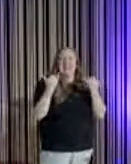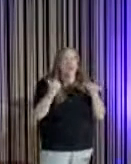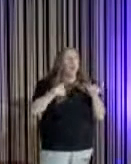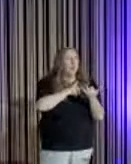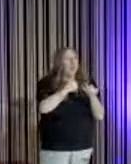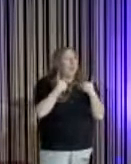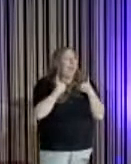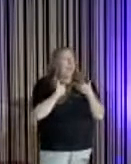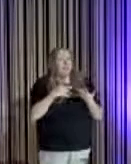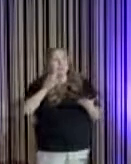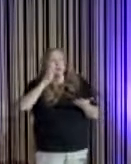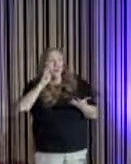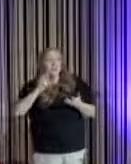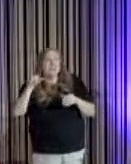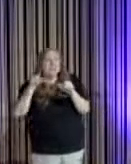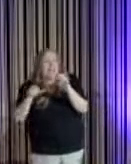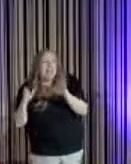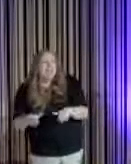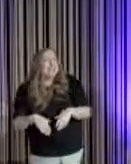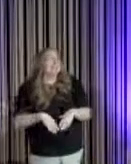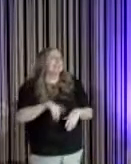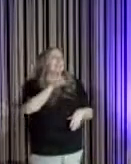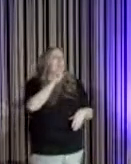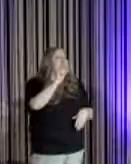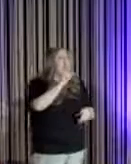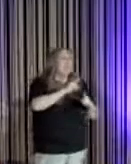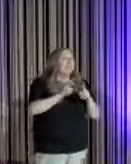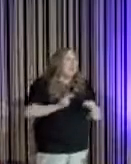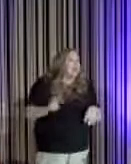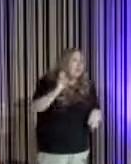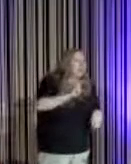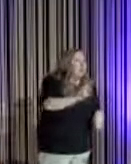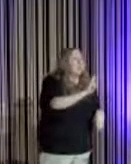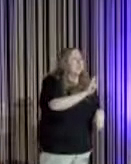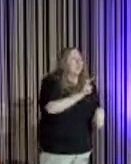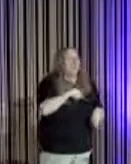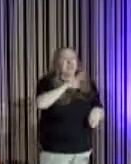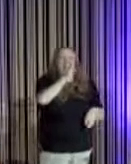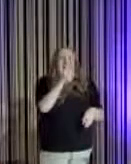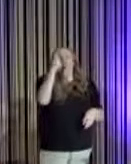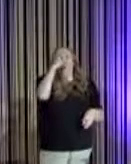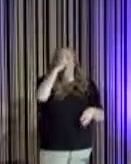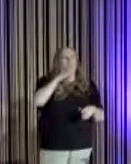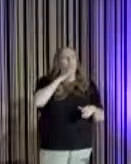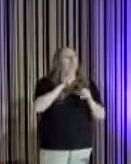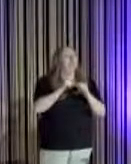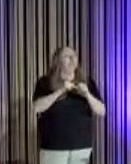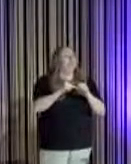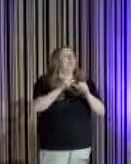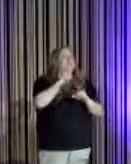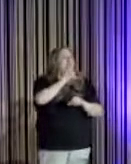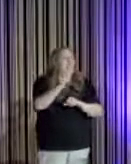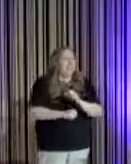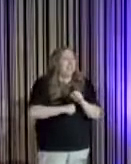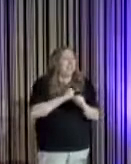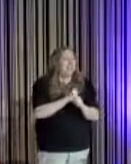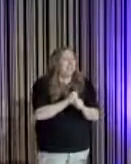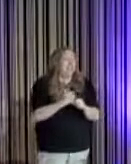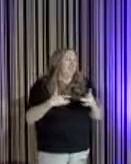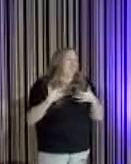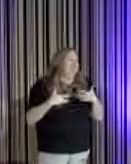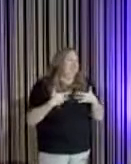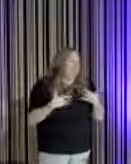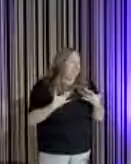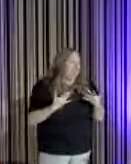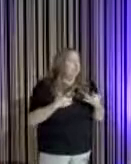200 scientists, had no idea that we would go so far into our ignorance. That's really the message I want to say to you, so that we need